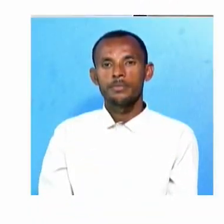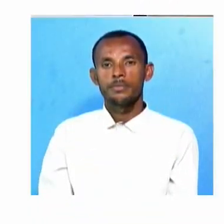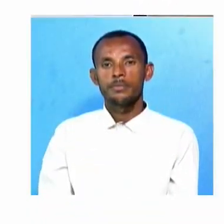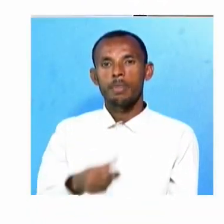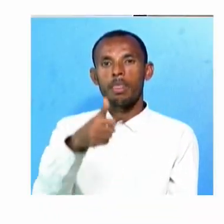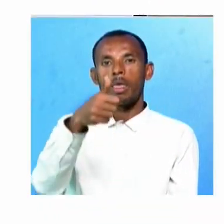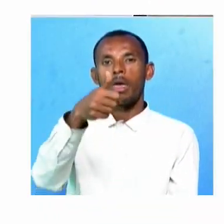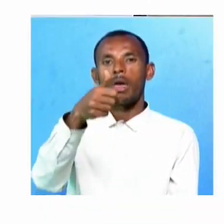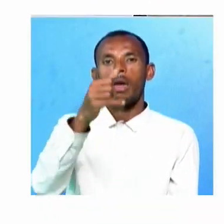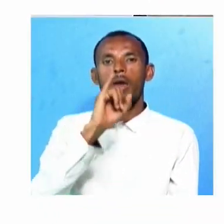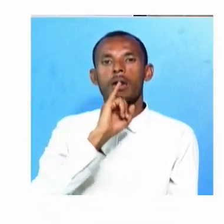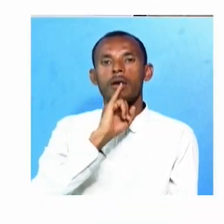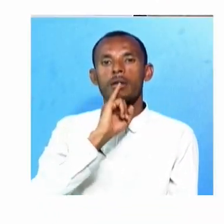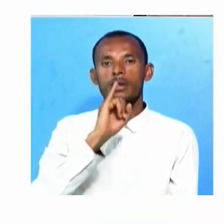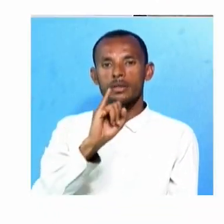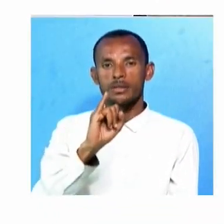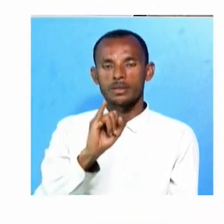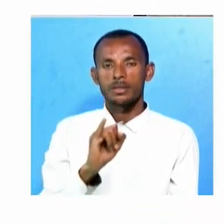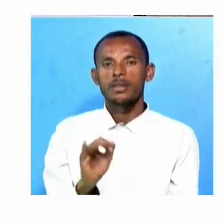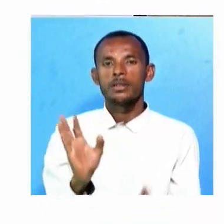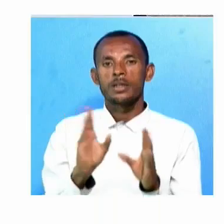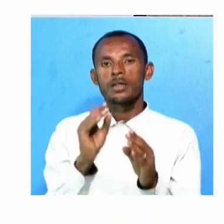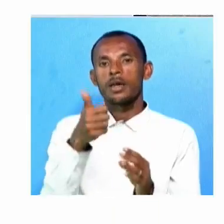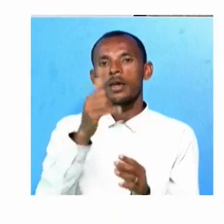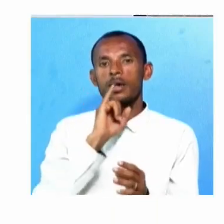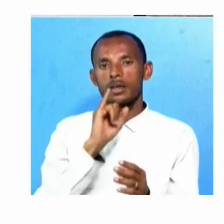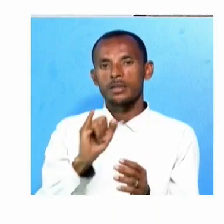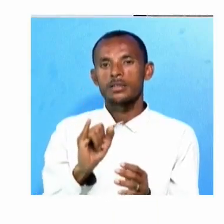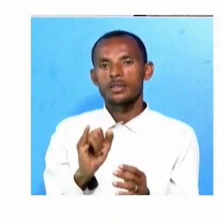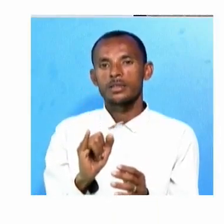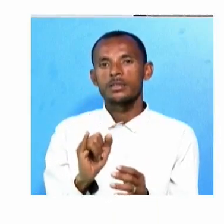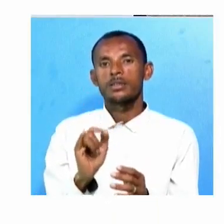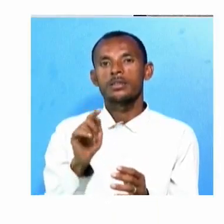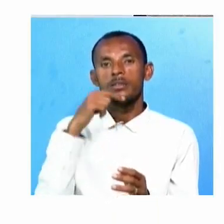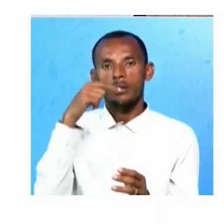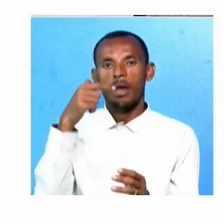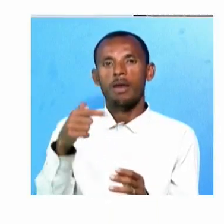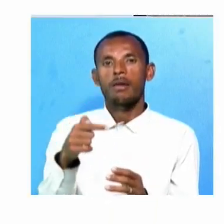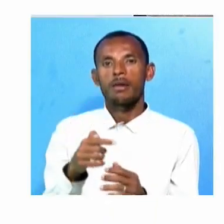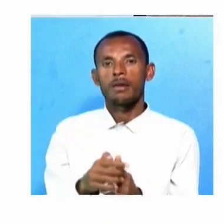Set A is said